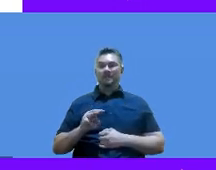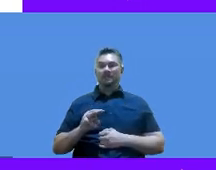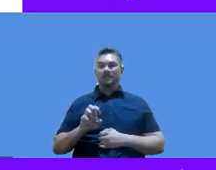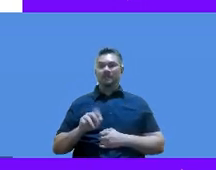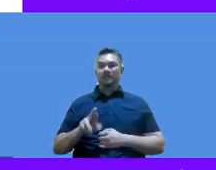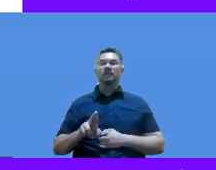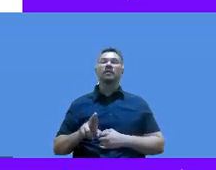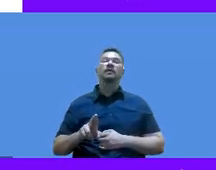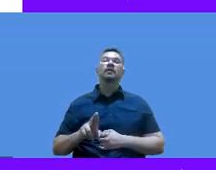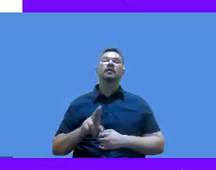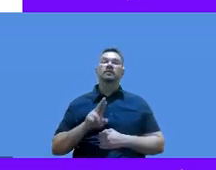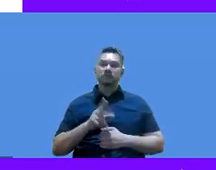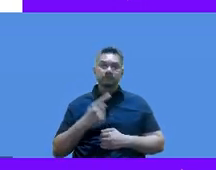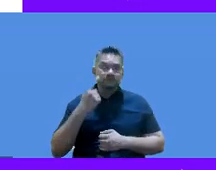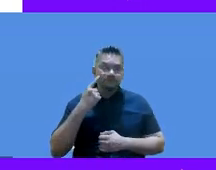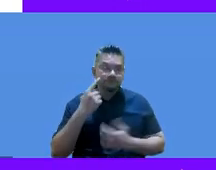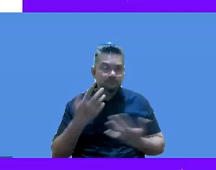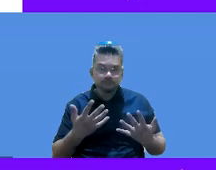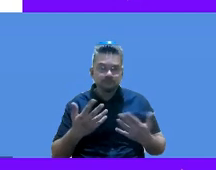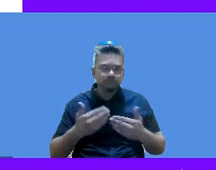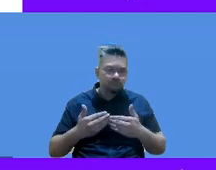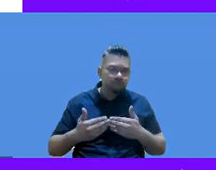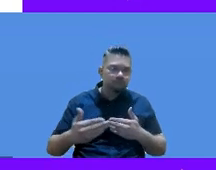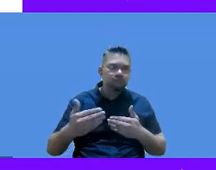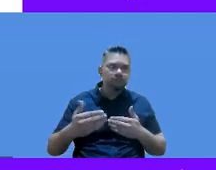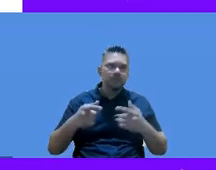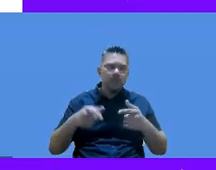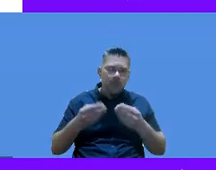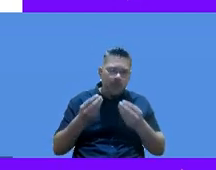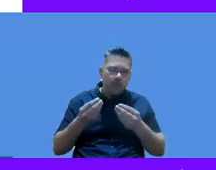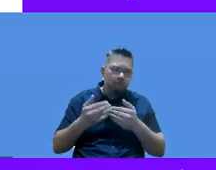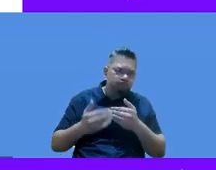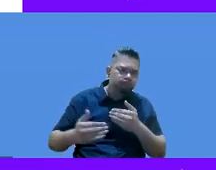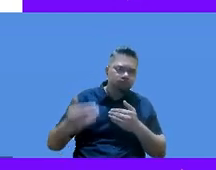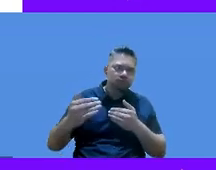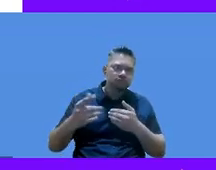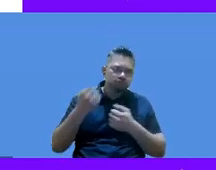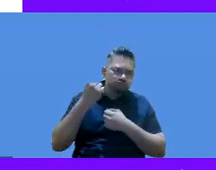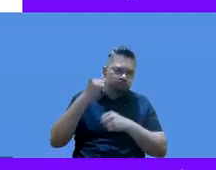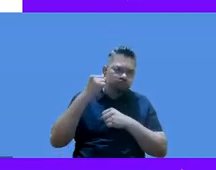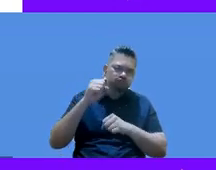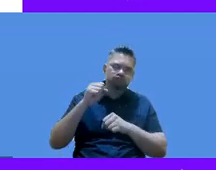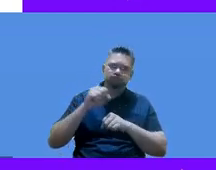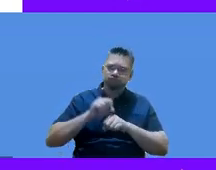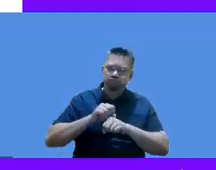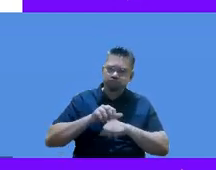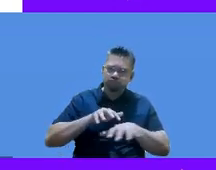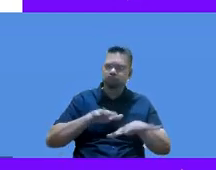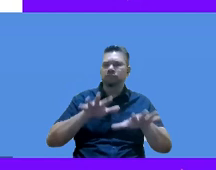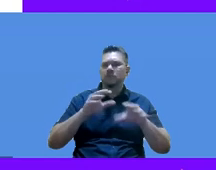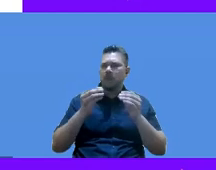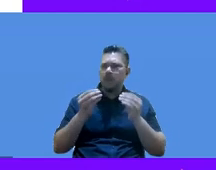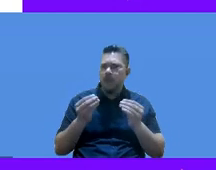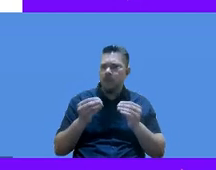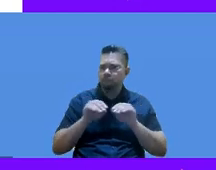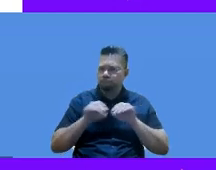take now coming out of this meeting? Do you want to spread the word on social media? maybe organize an event with adolescents